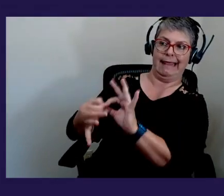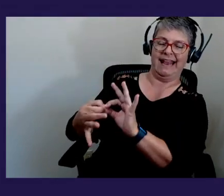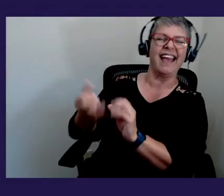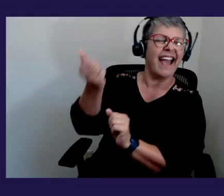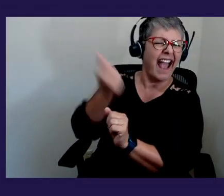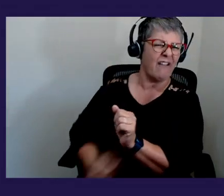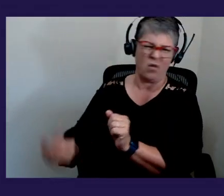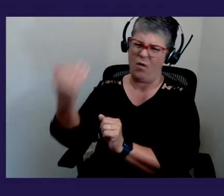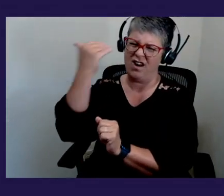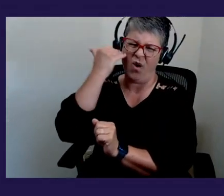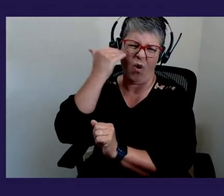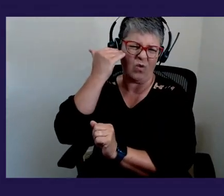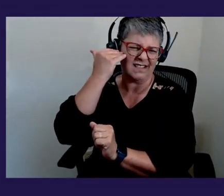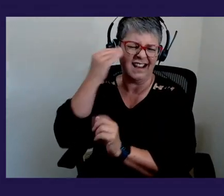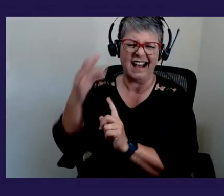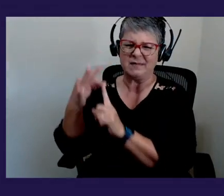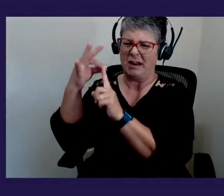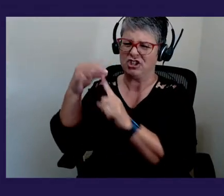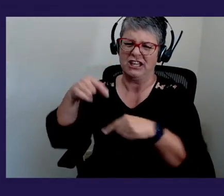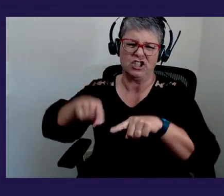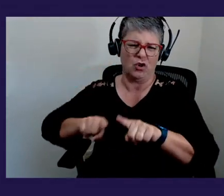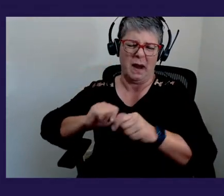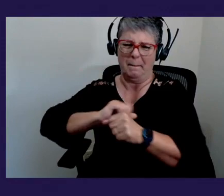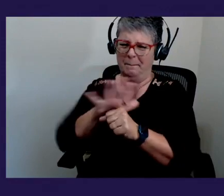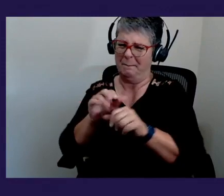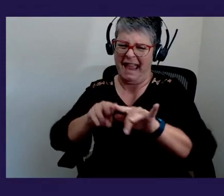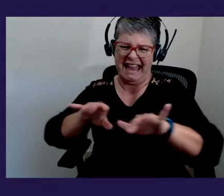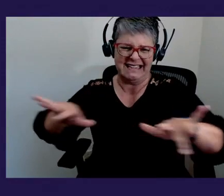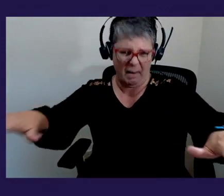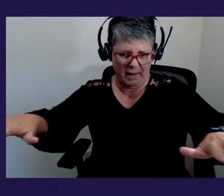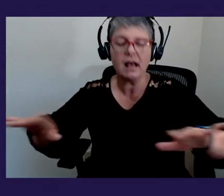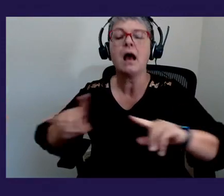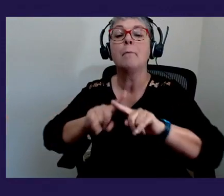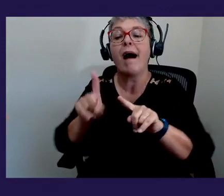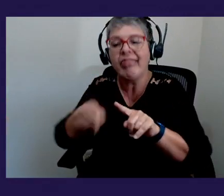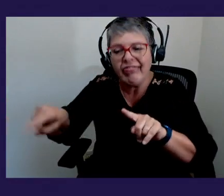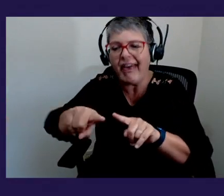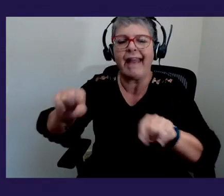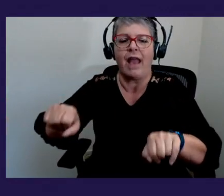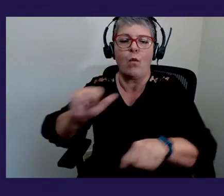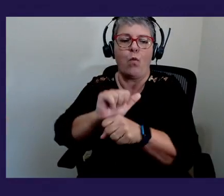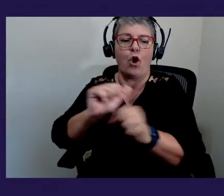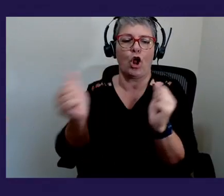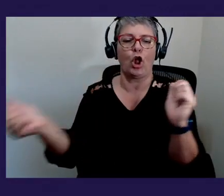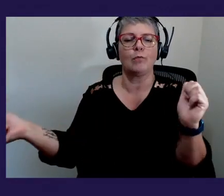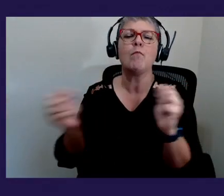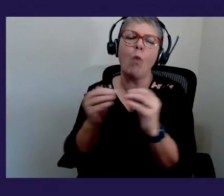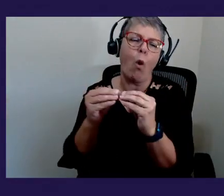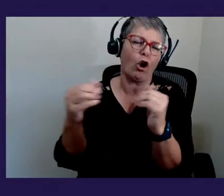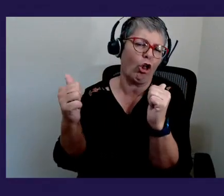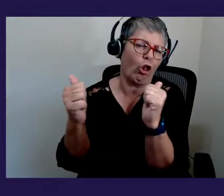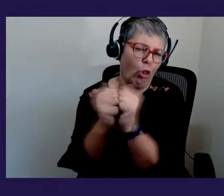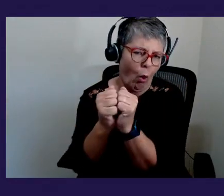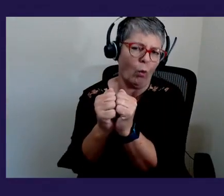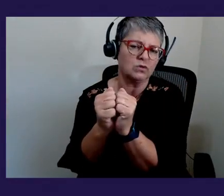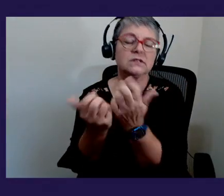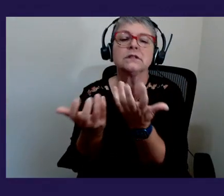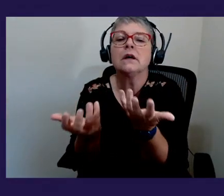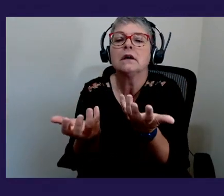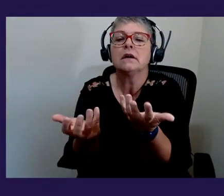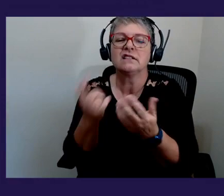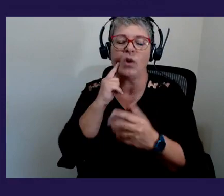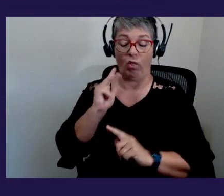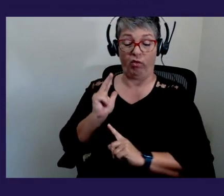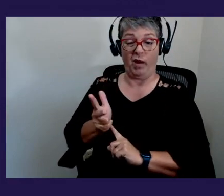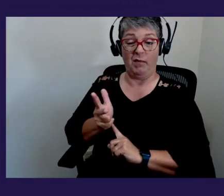now. So if we can work even more closely together, I think that'd be great. So we only have 3 minutes left, maybe time for a major